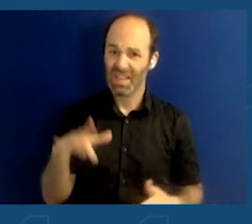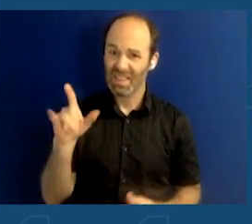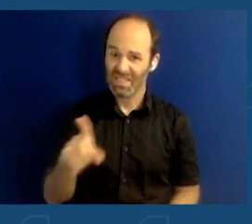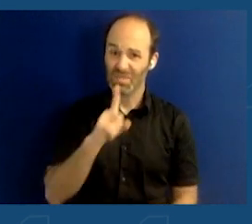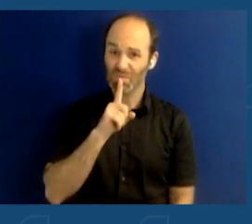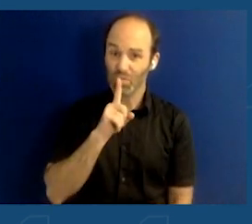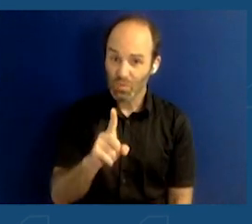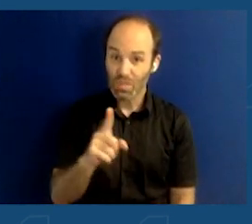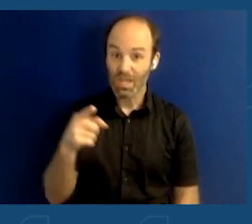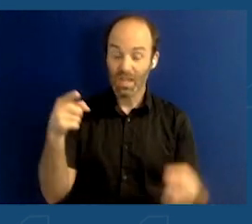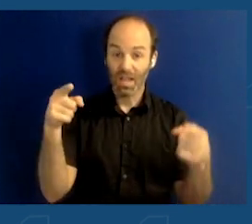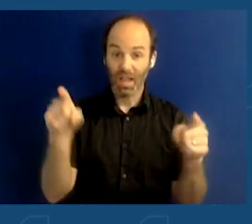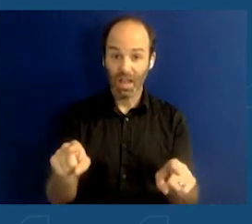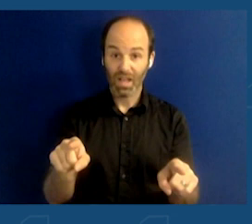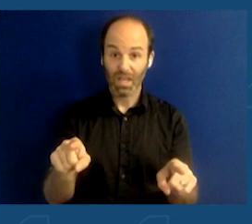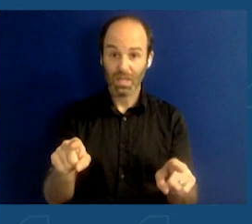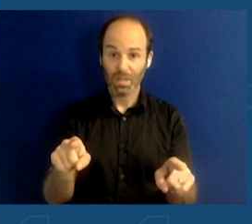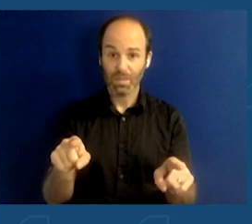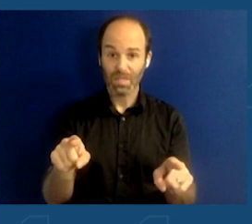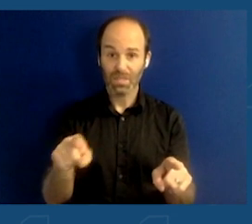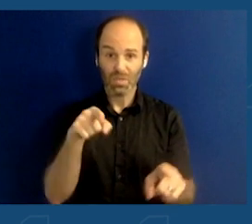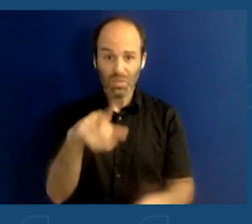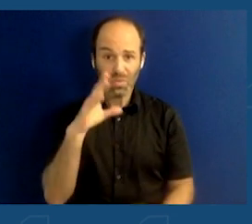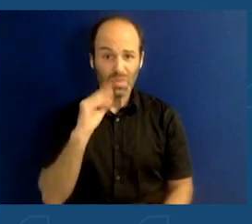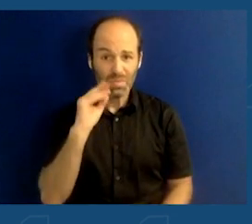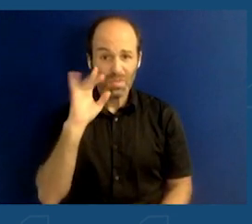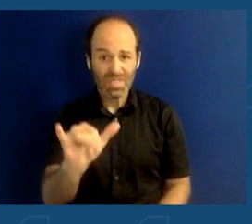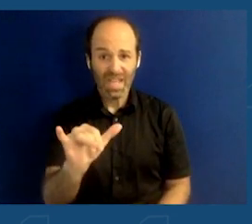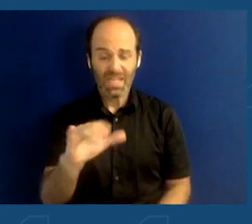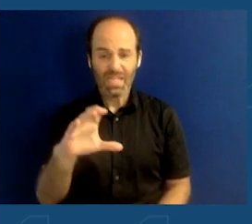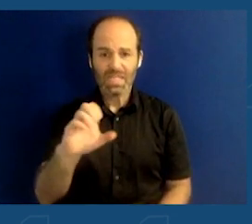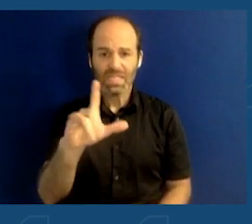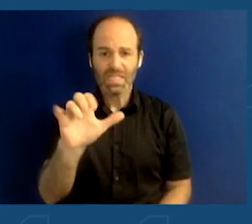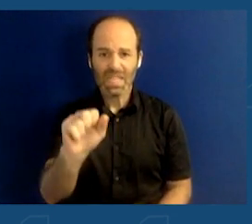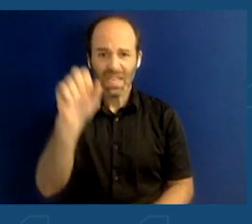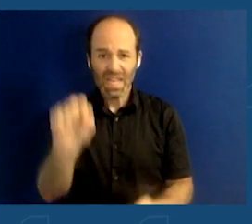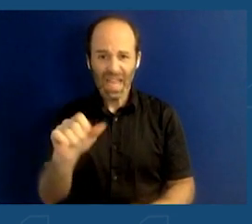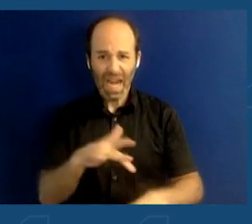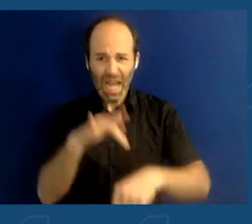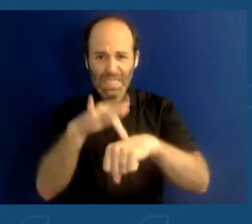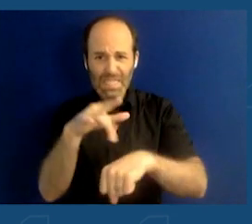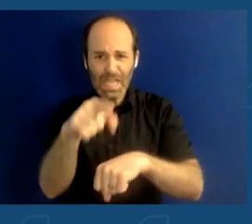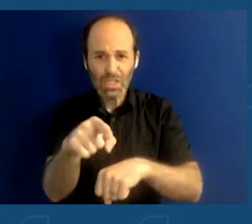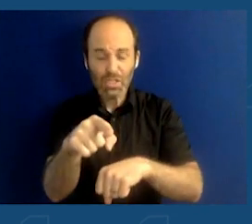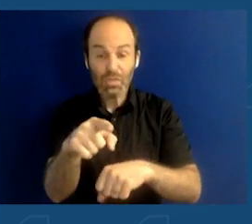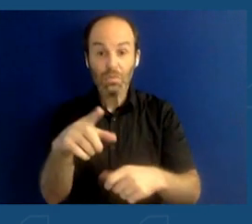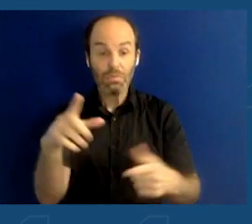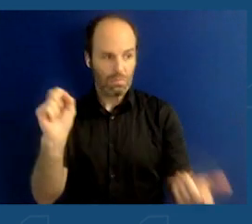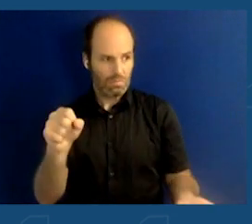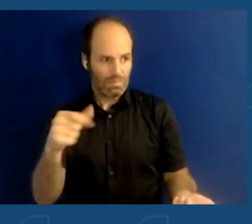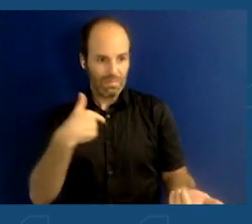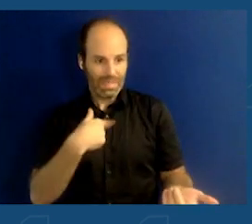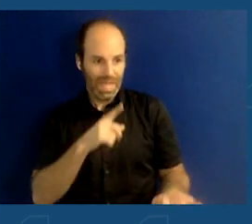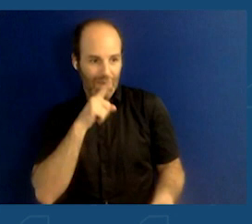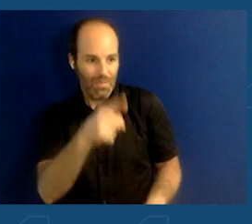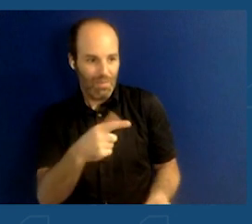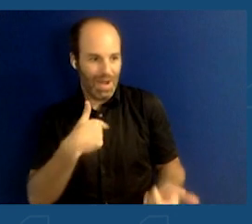you? But Celia, can I touch you? Yeah, I'm real, I'm a human being like you.